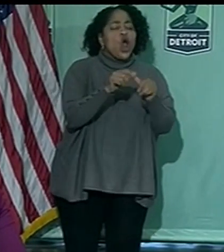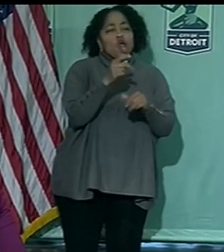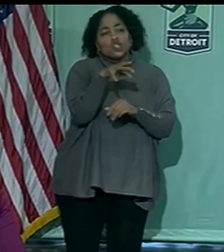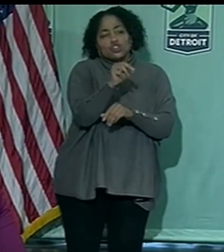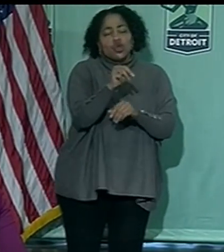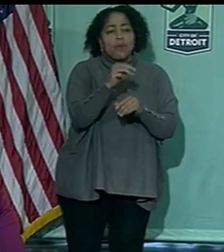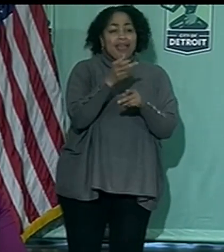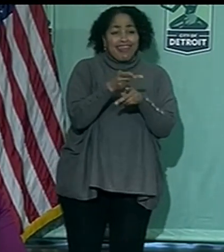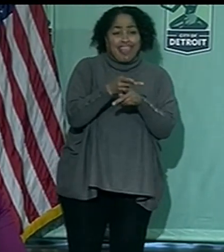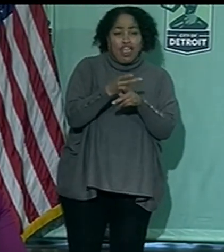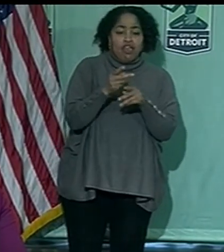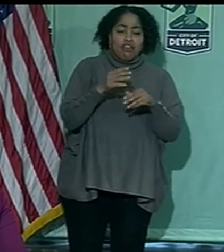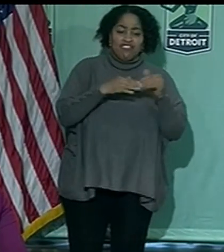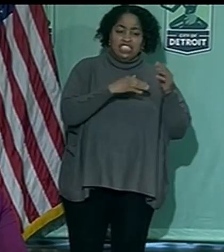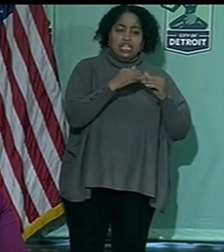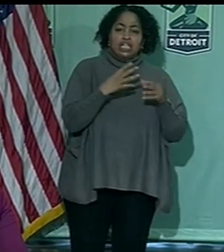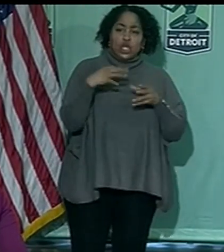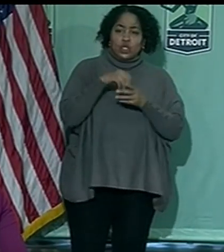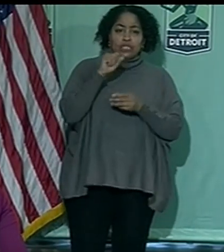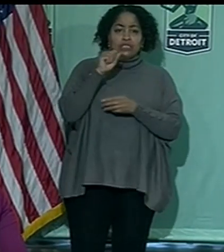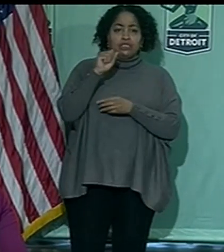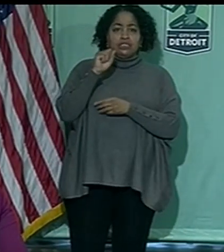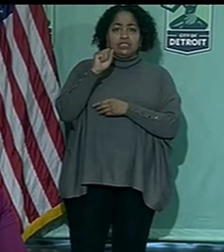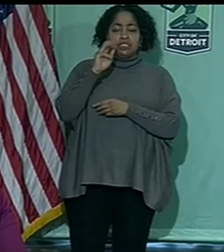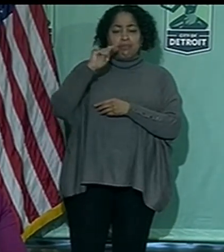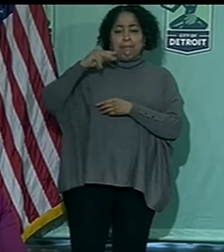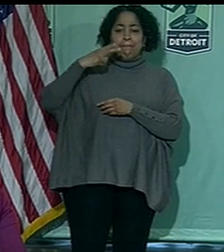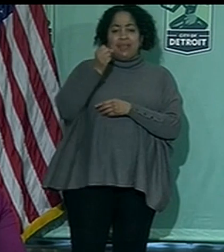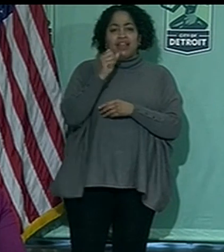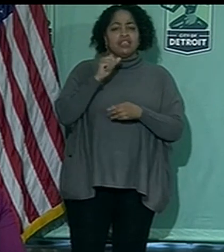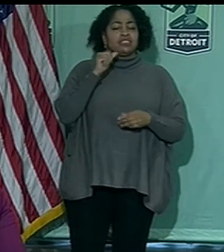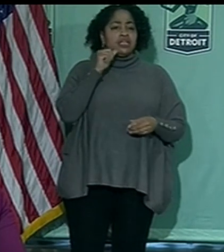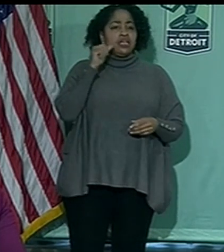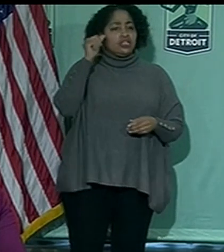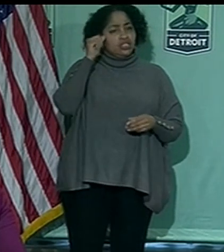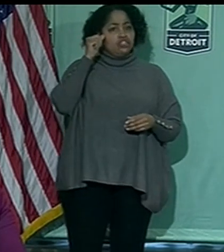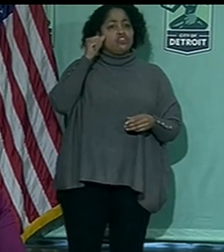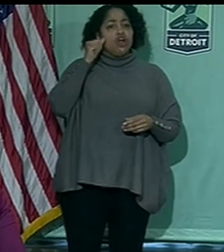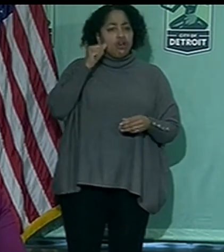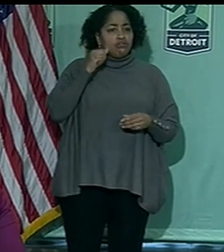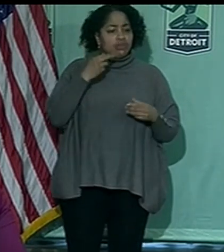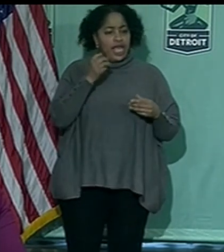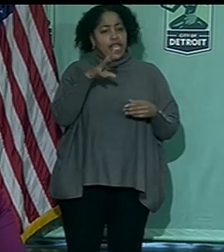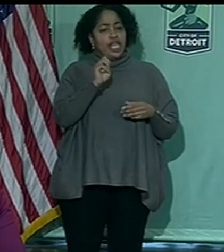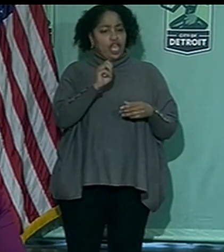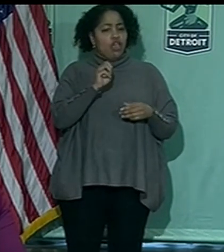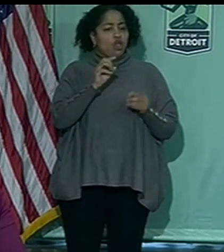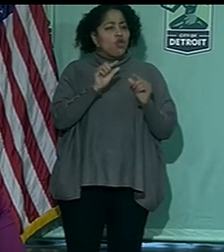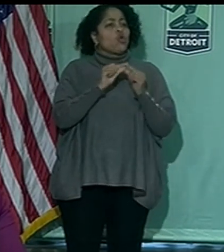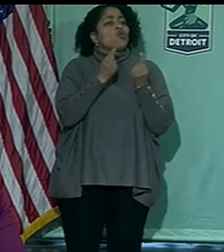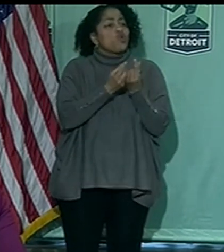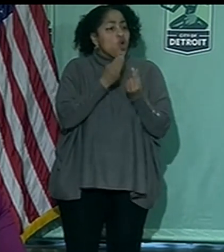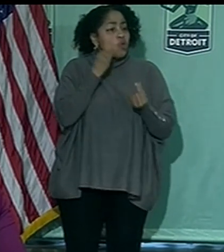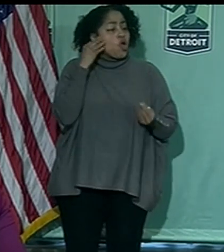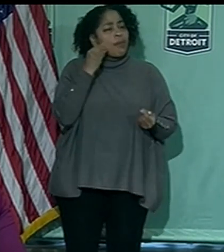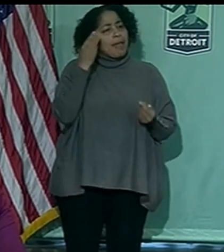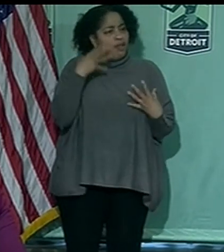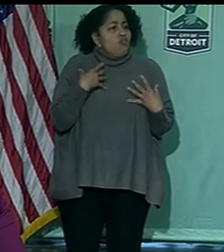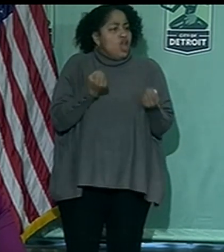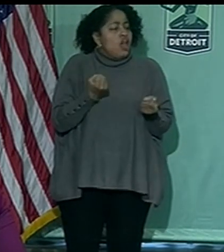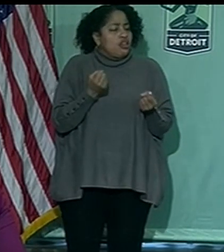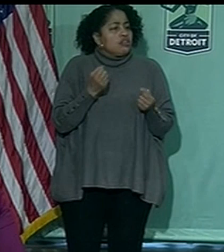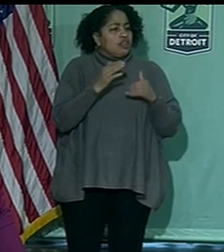facilities does include SNFs, which are skilled nursing facilities, adult care facilities, group homes, and I believe mental health facilities are